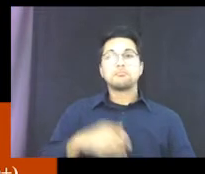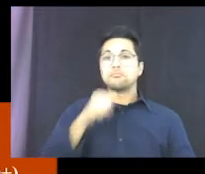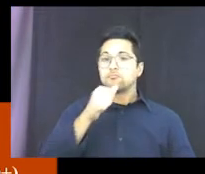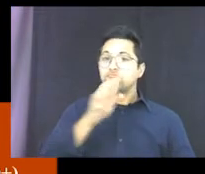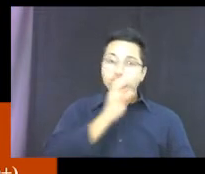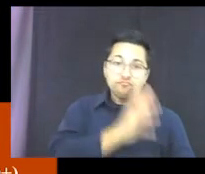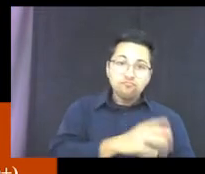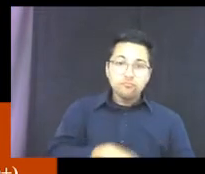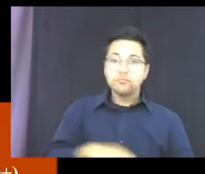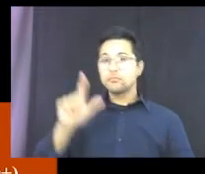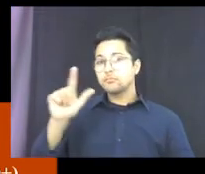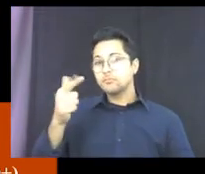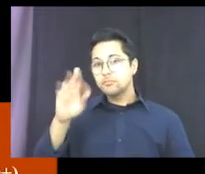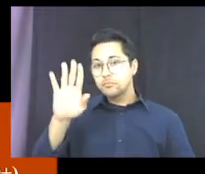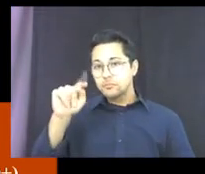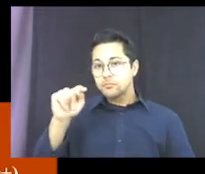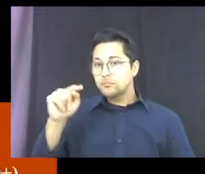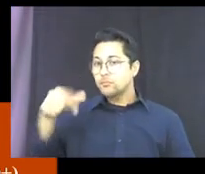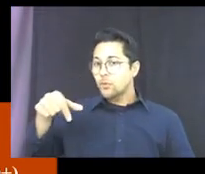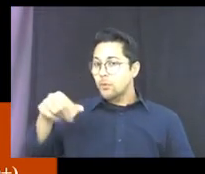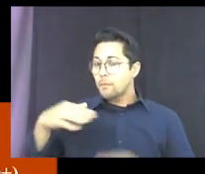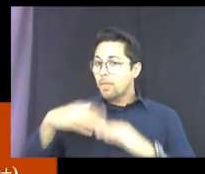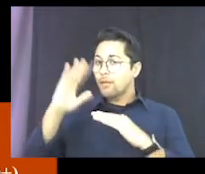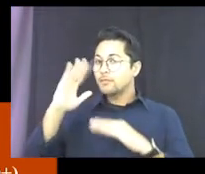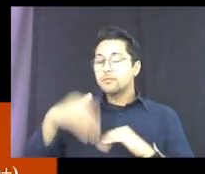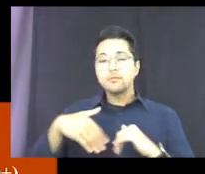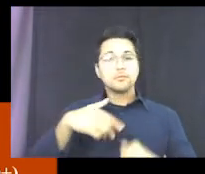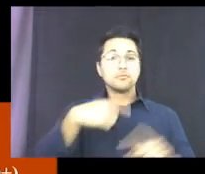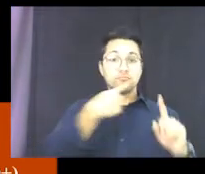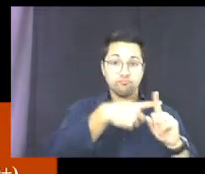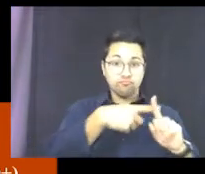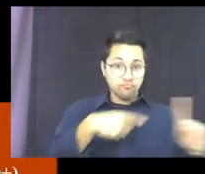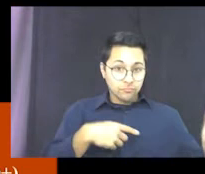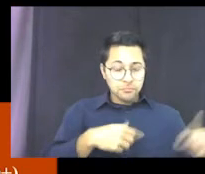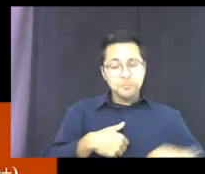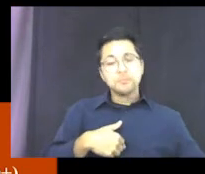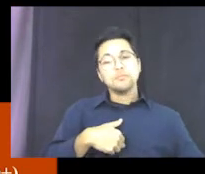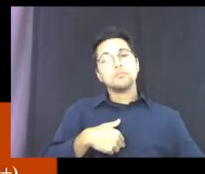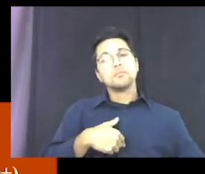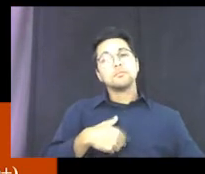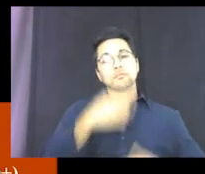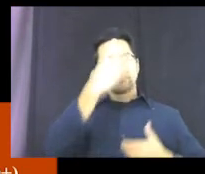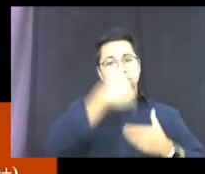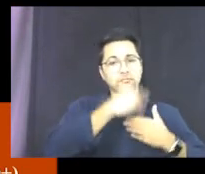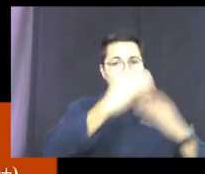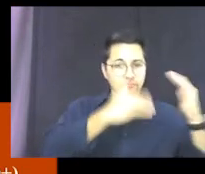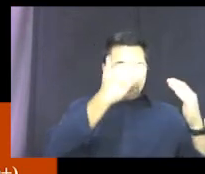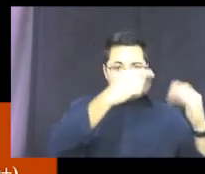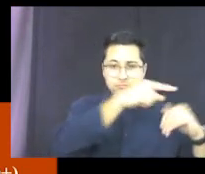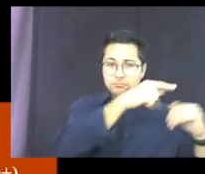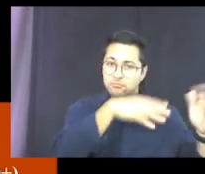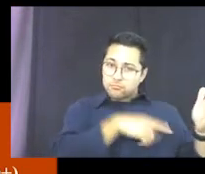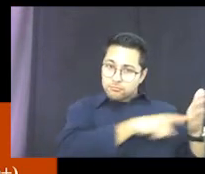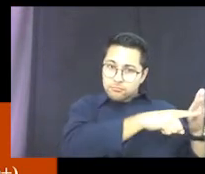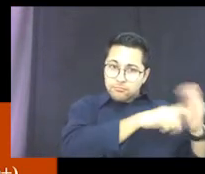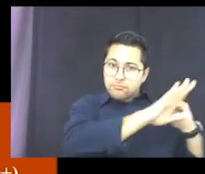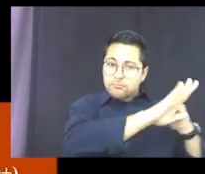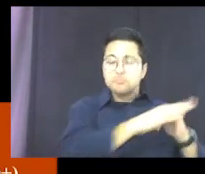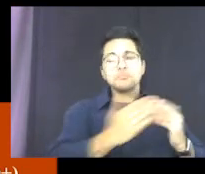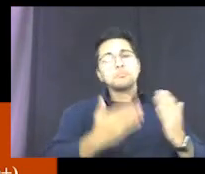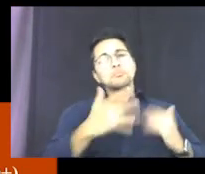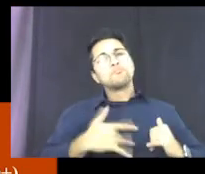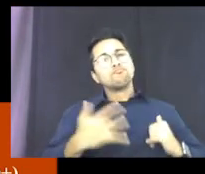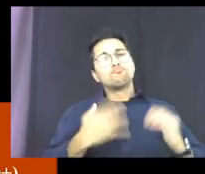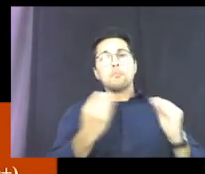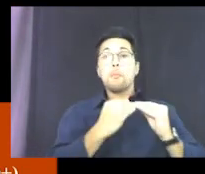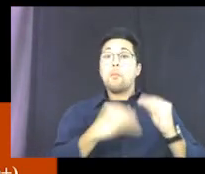nonverbal, LGBTQ+. Pro, autistic adults within the subtype that the group is for might feel